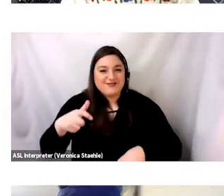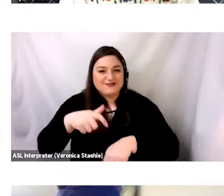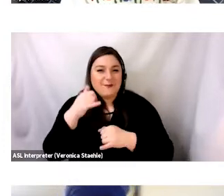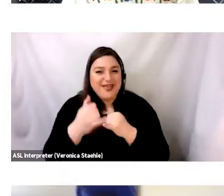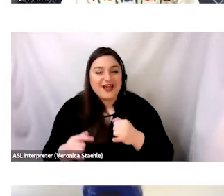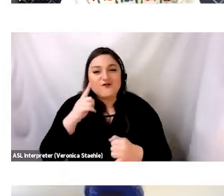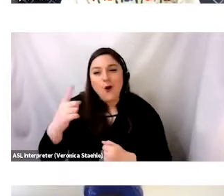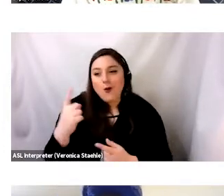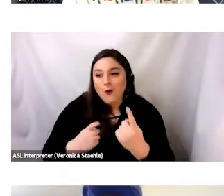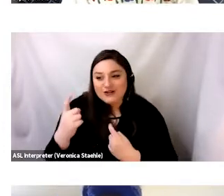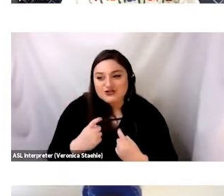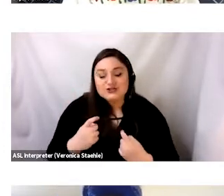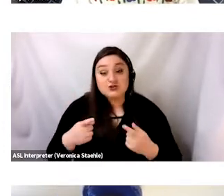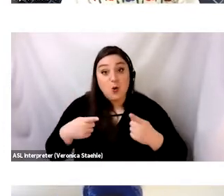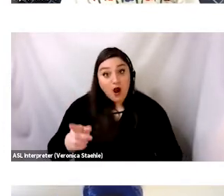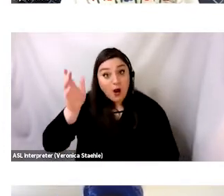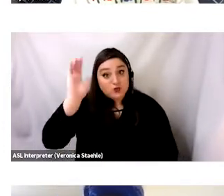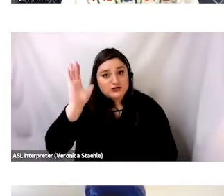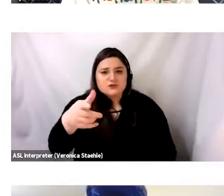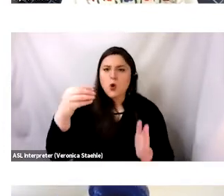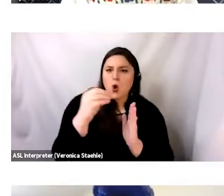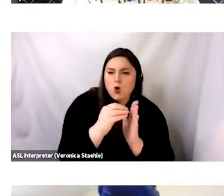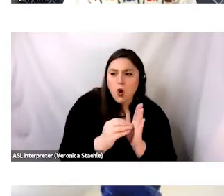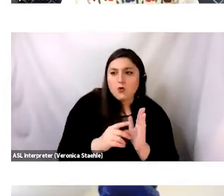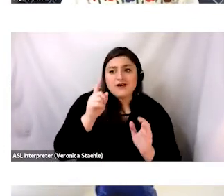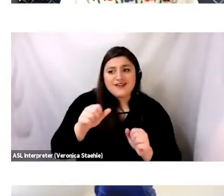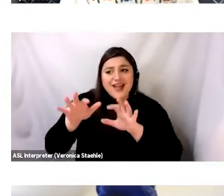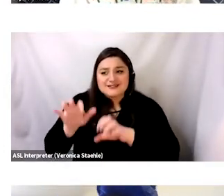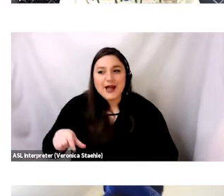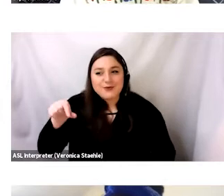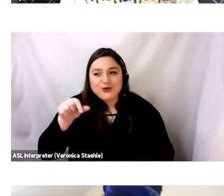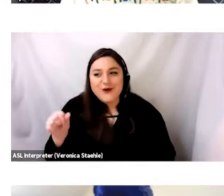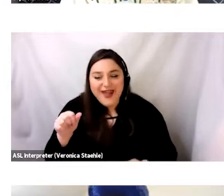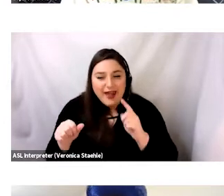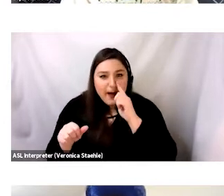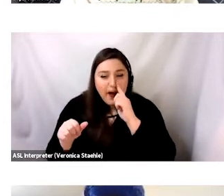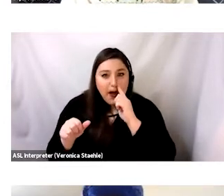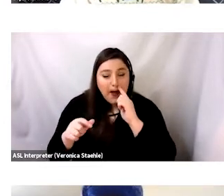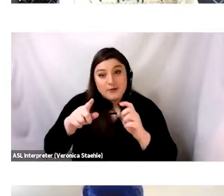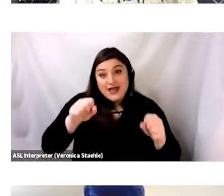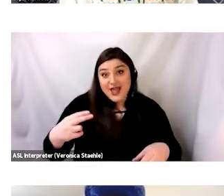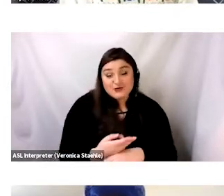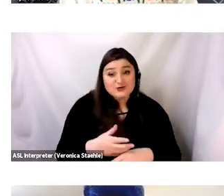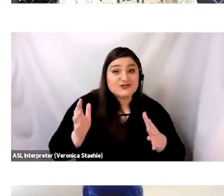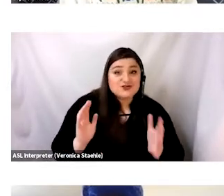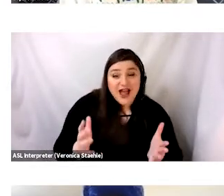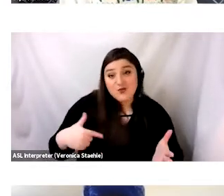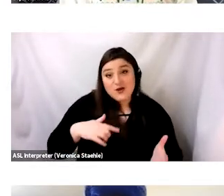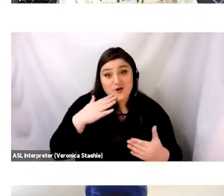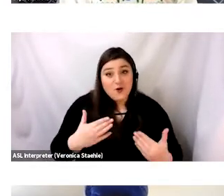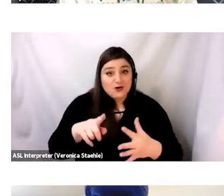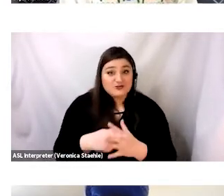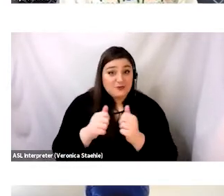take notes, write your questions down, use the Q&A function, use the chat, and we're going to get started with